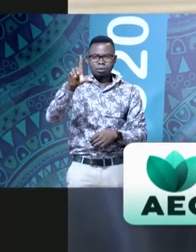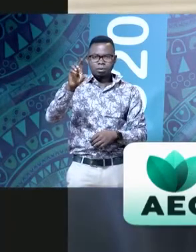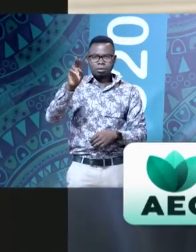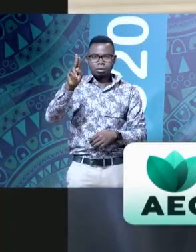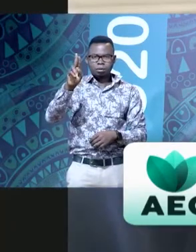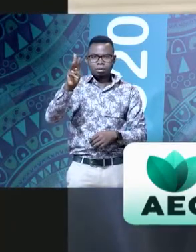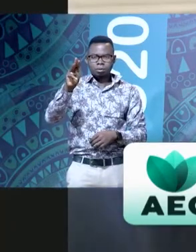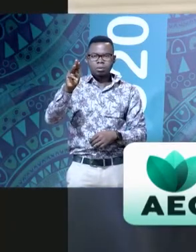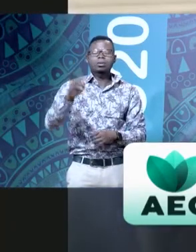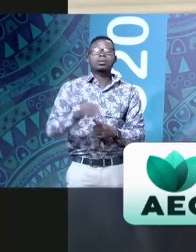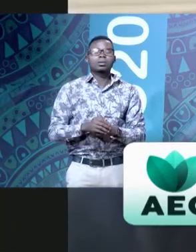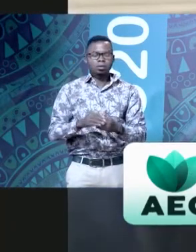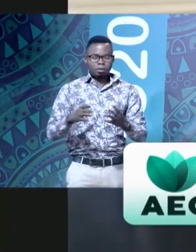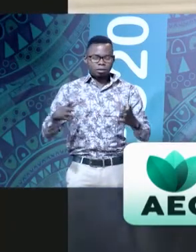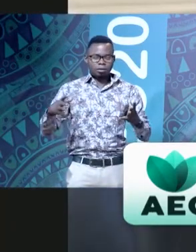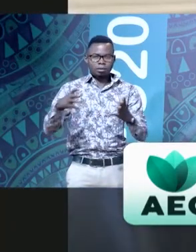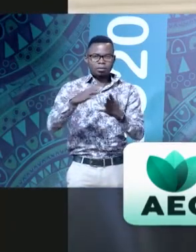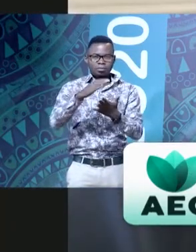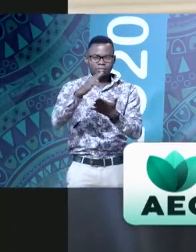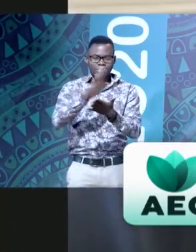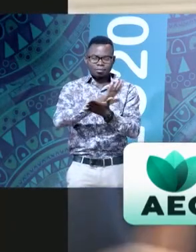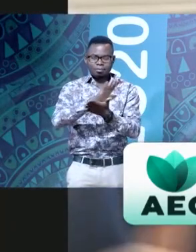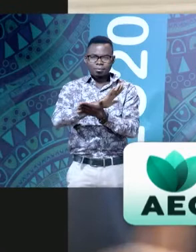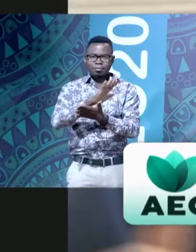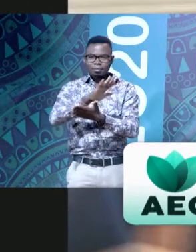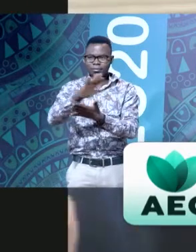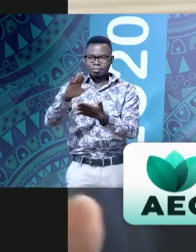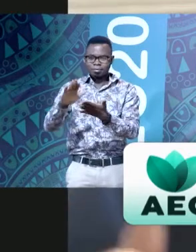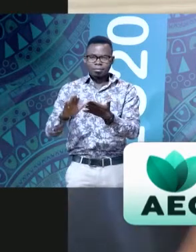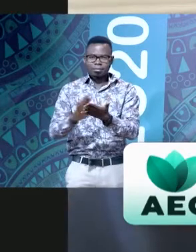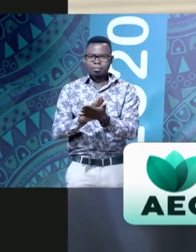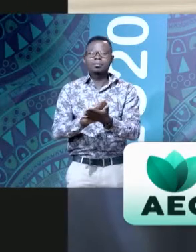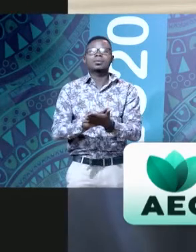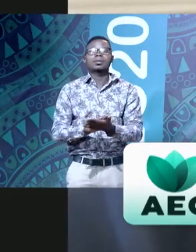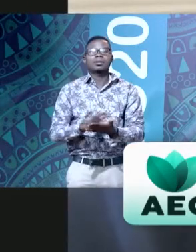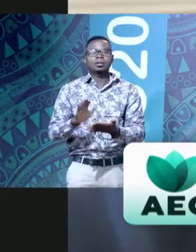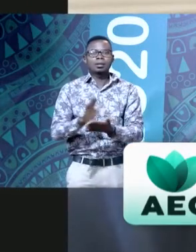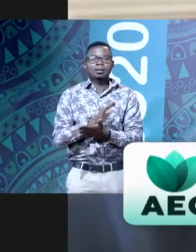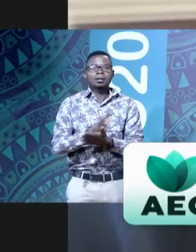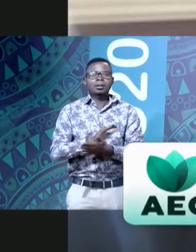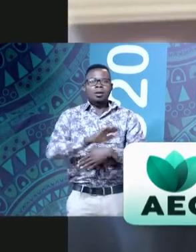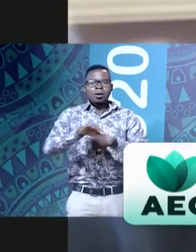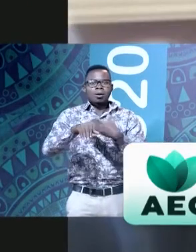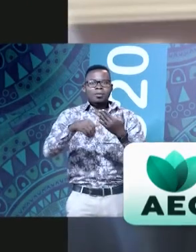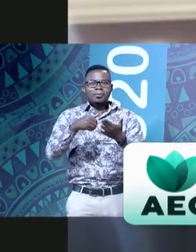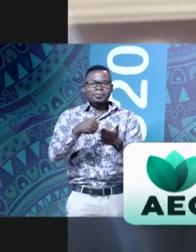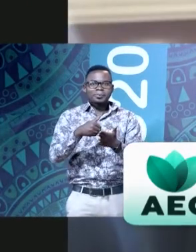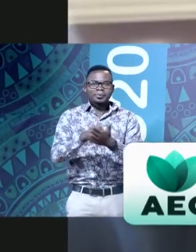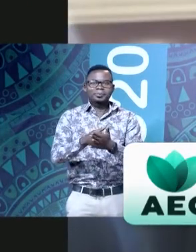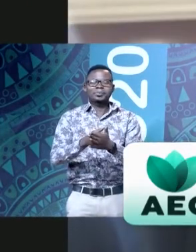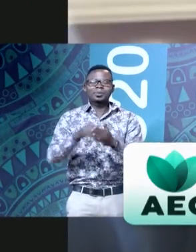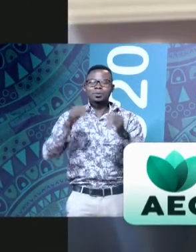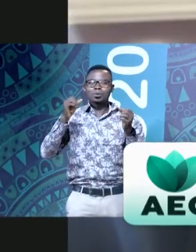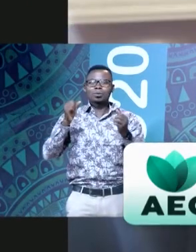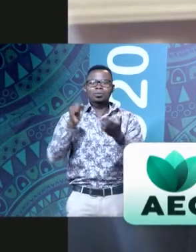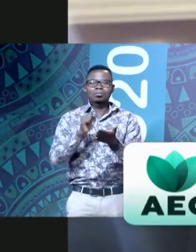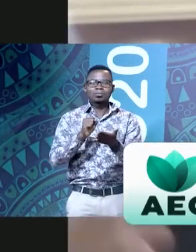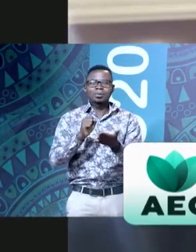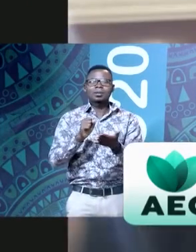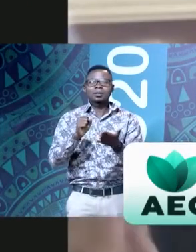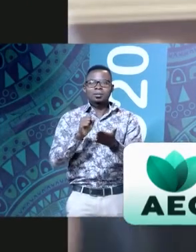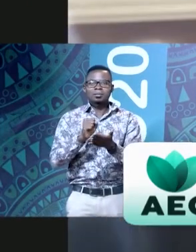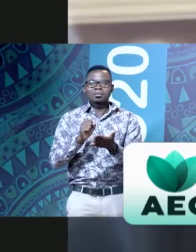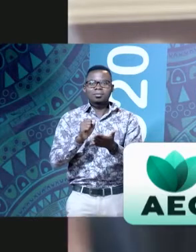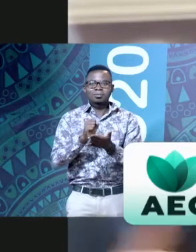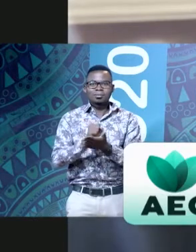connectivity still remains an obstacle, but the broadband investment is and the